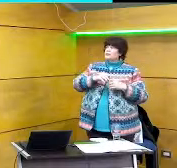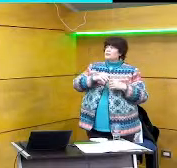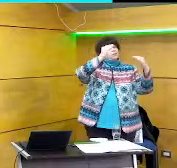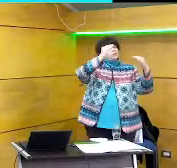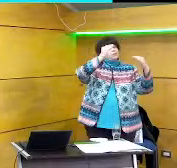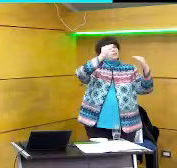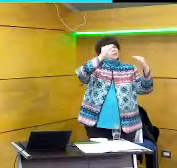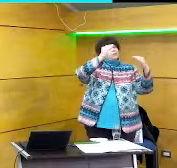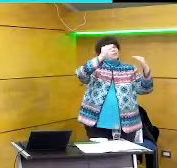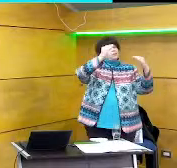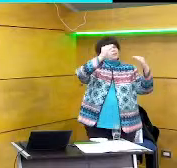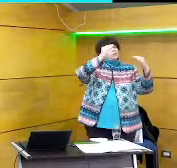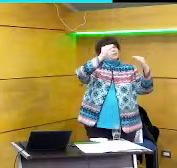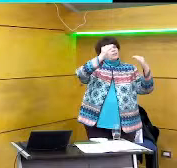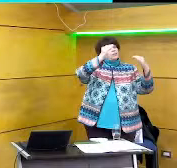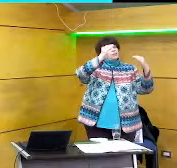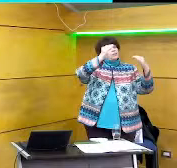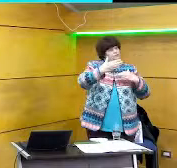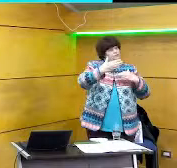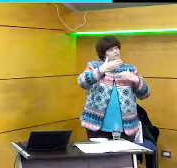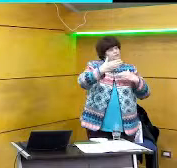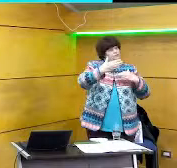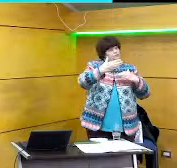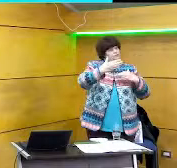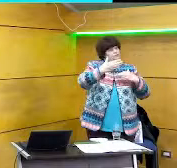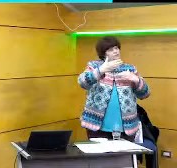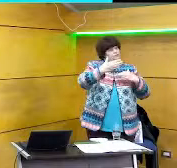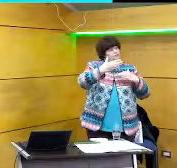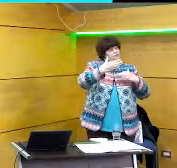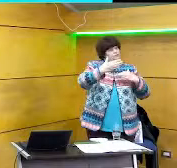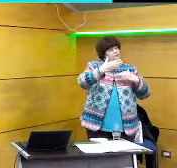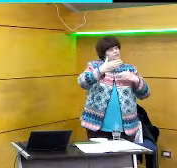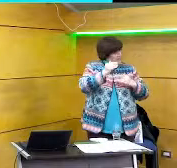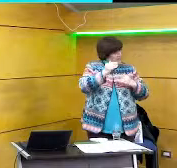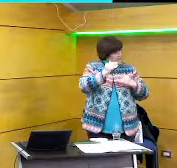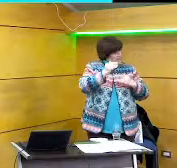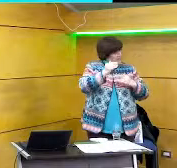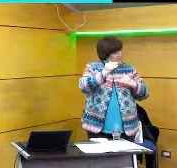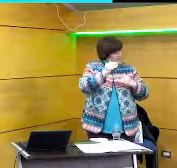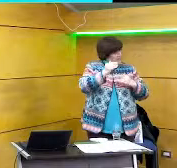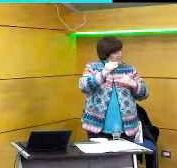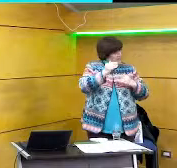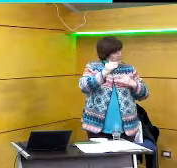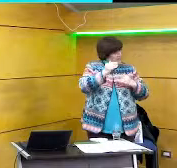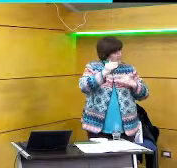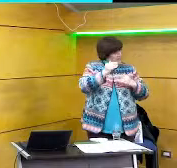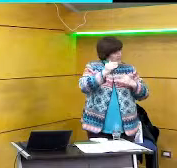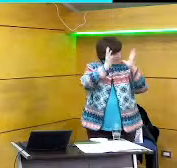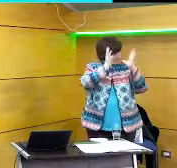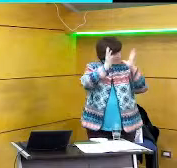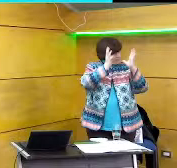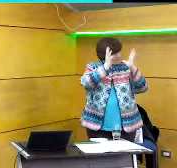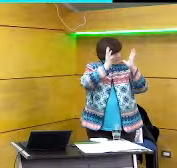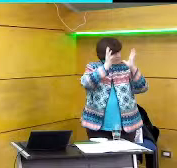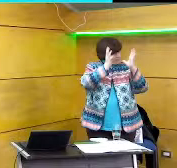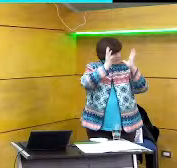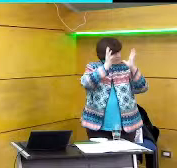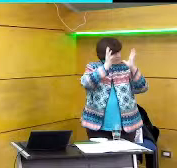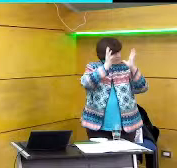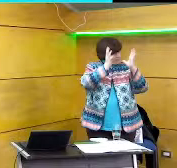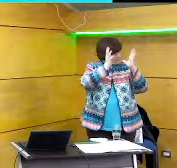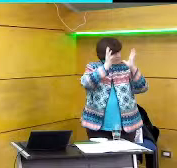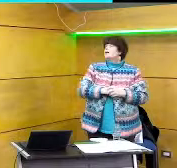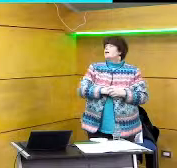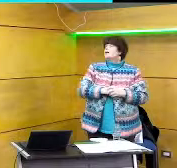oftentimes there's shorter versions to use with your students that have the same main idea, but not quite as